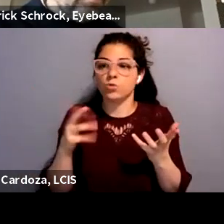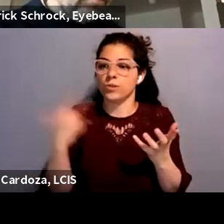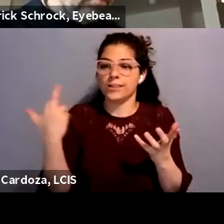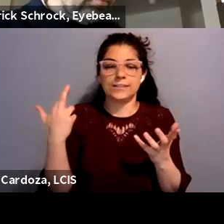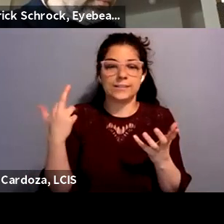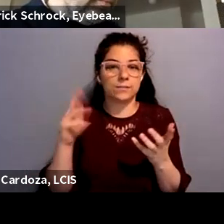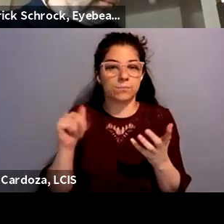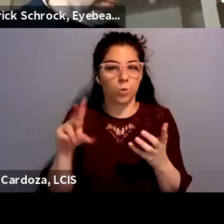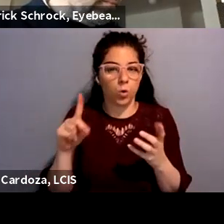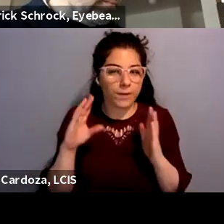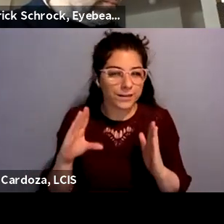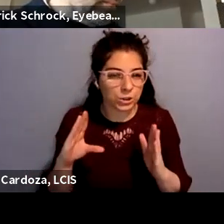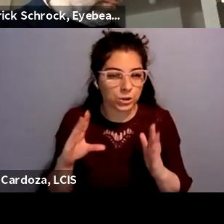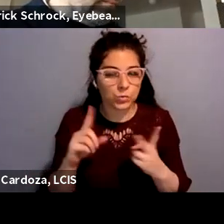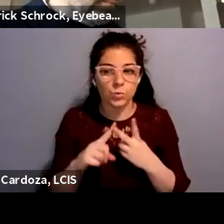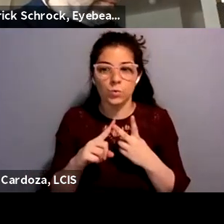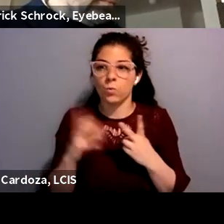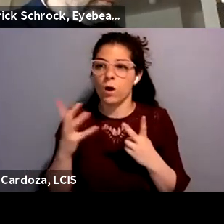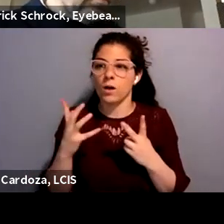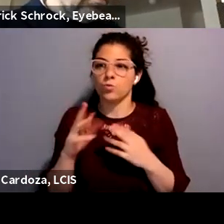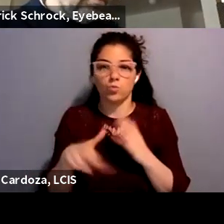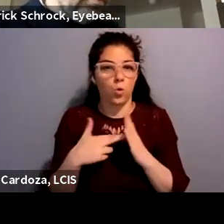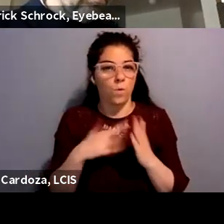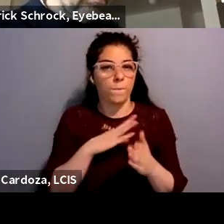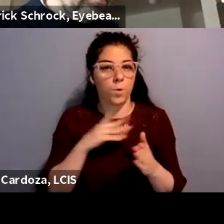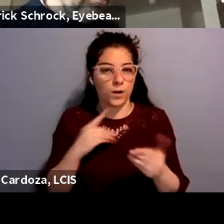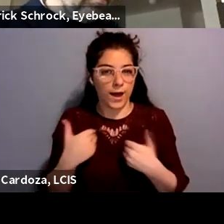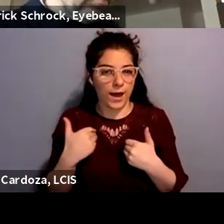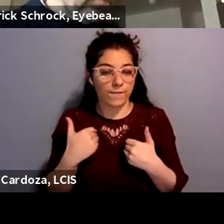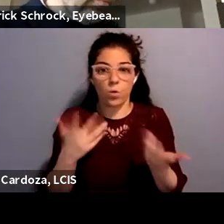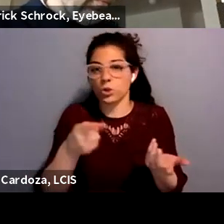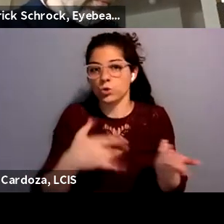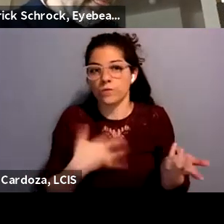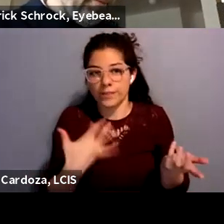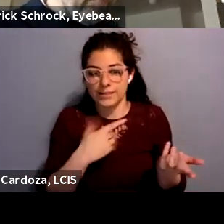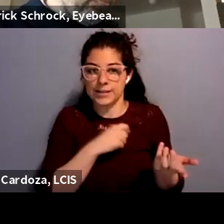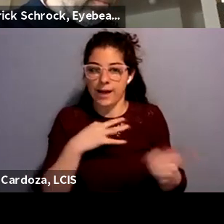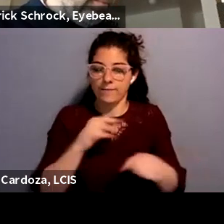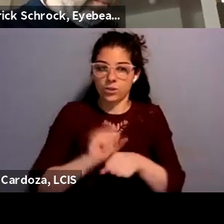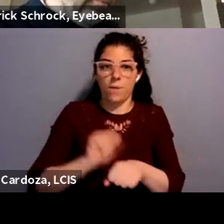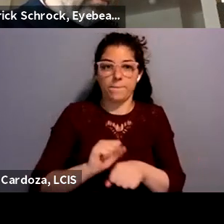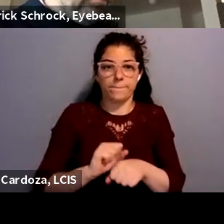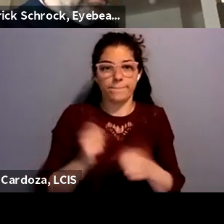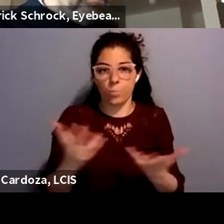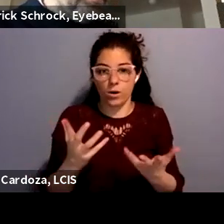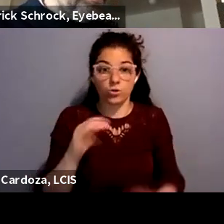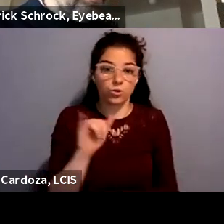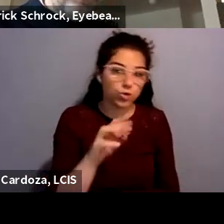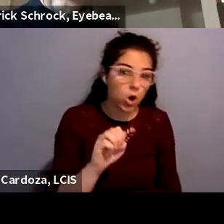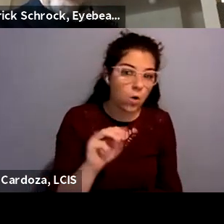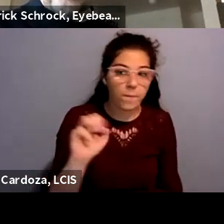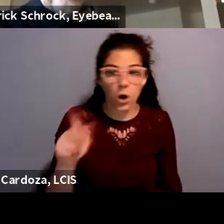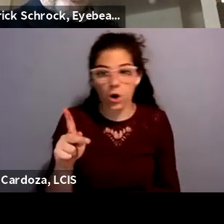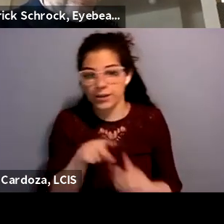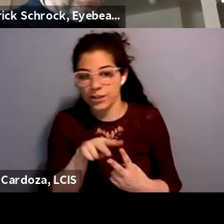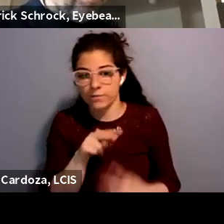board paying attention to, and what role did the board play, and then what did you feel that staff's job was? So, Joe or Mark, and then just